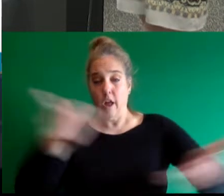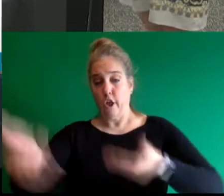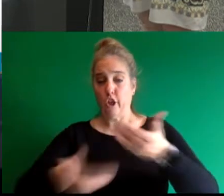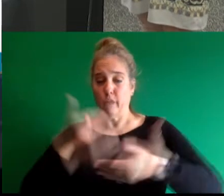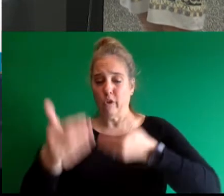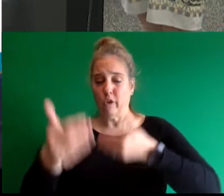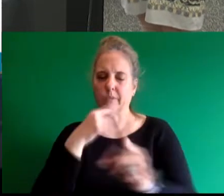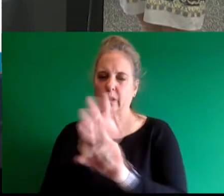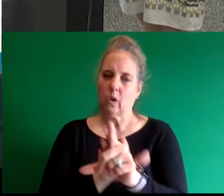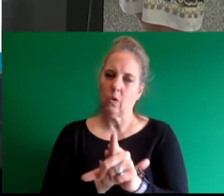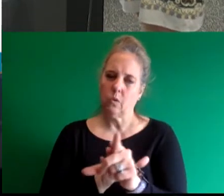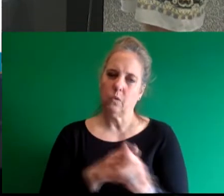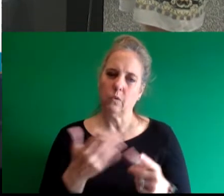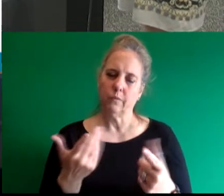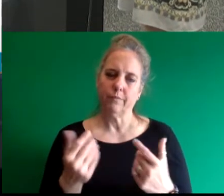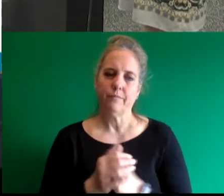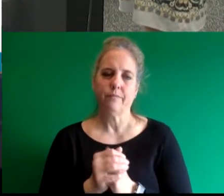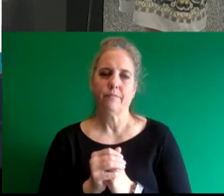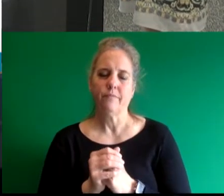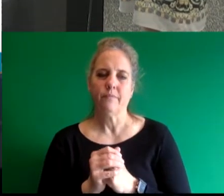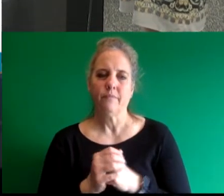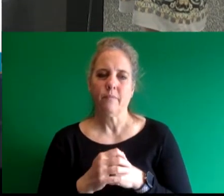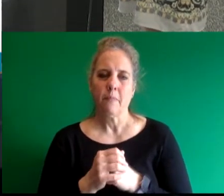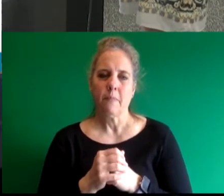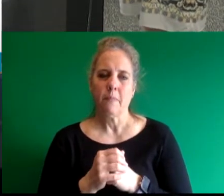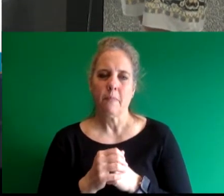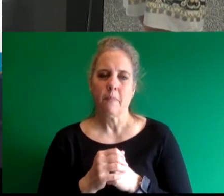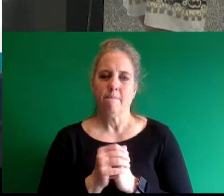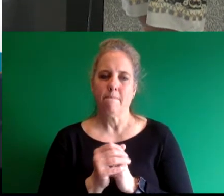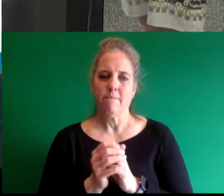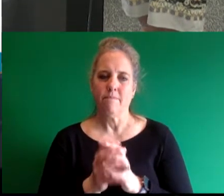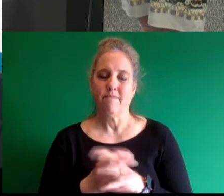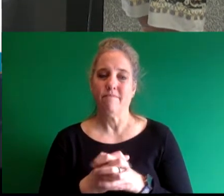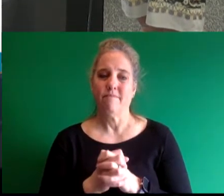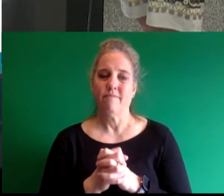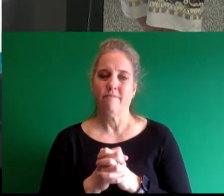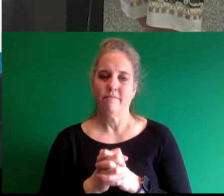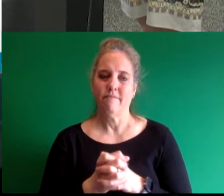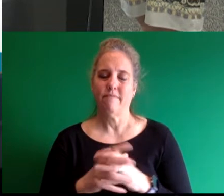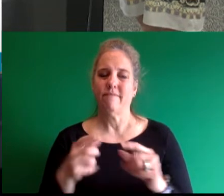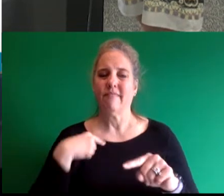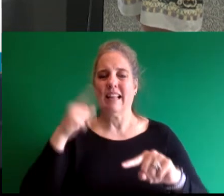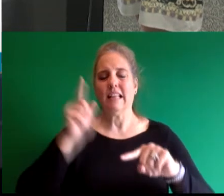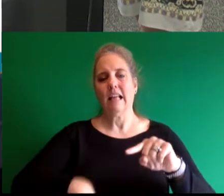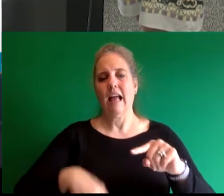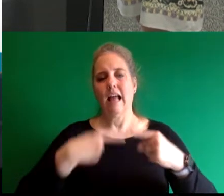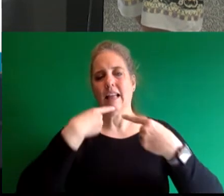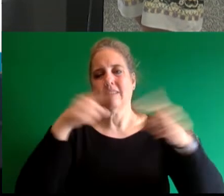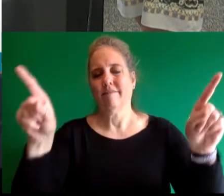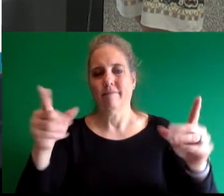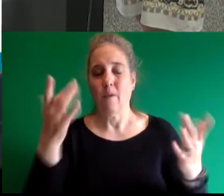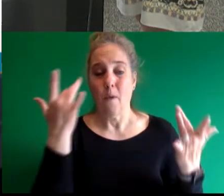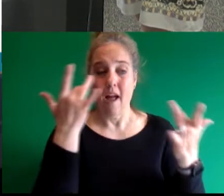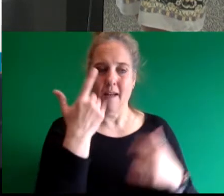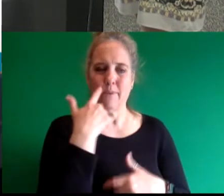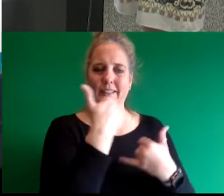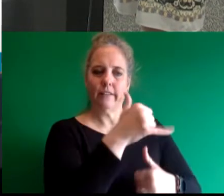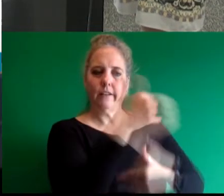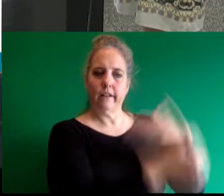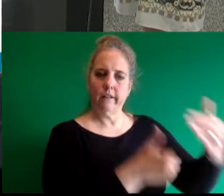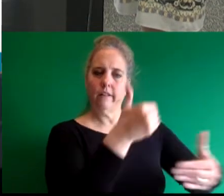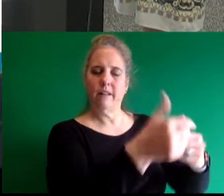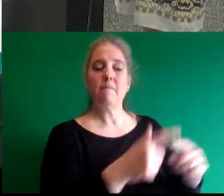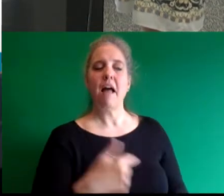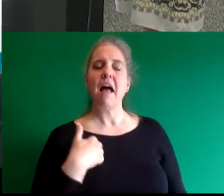I'm not able to announce that yet because it's in the contingency phase, but again, optimistic. And that position really is to